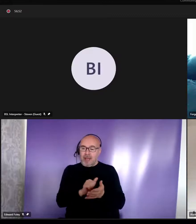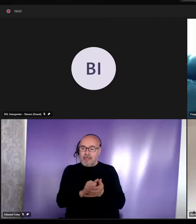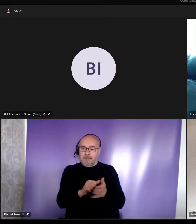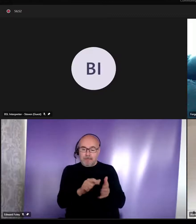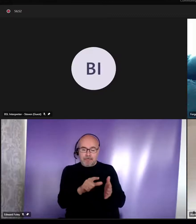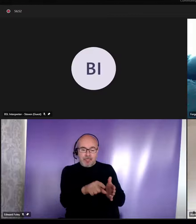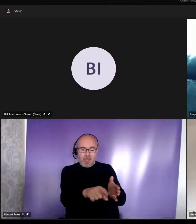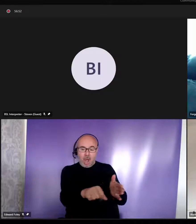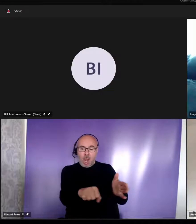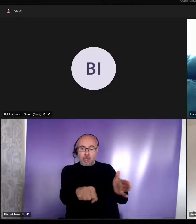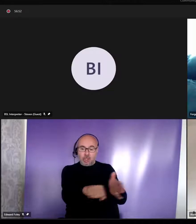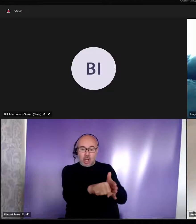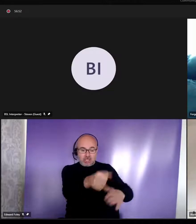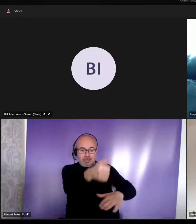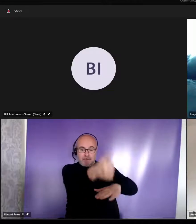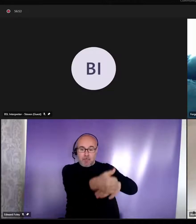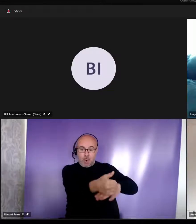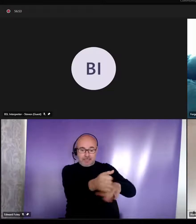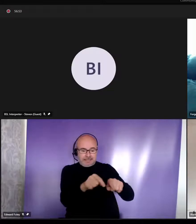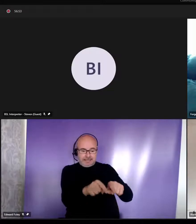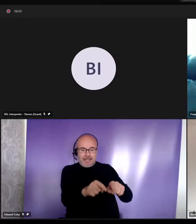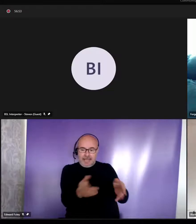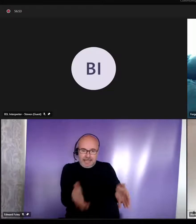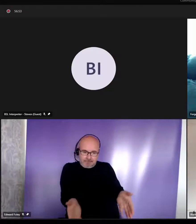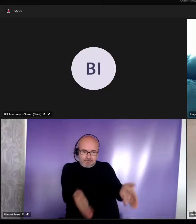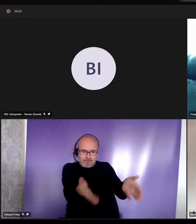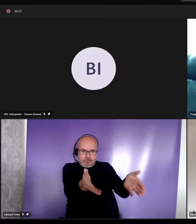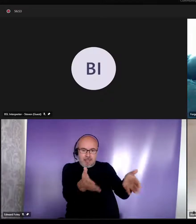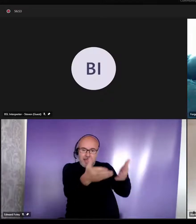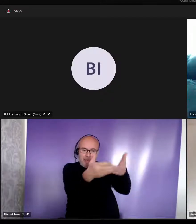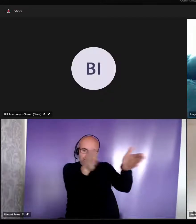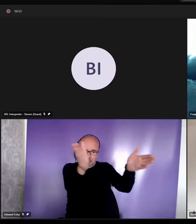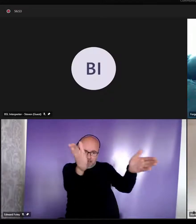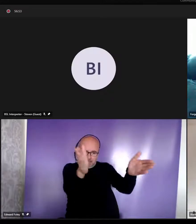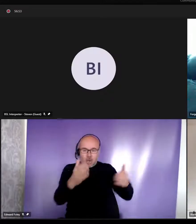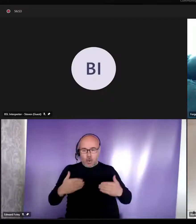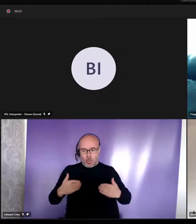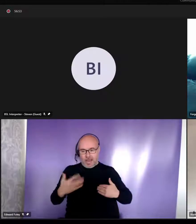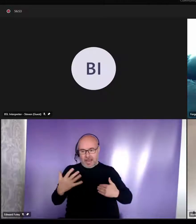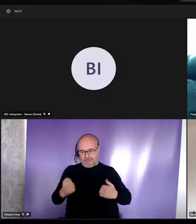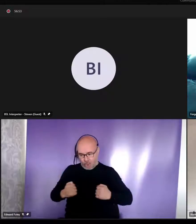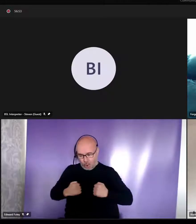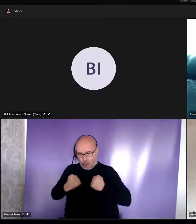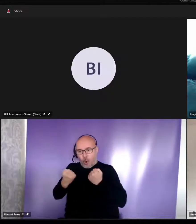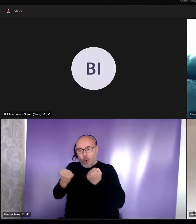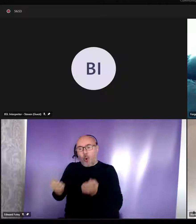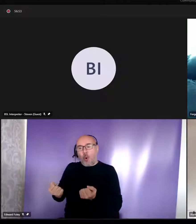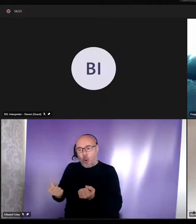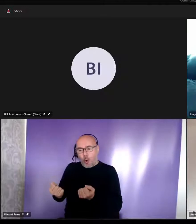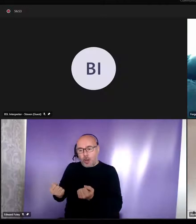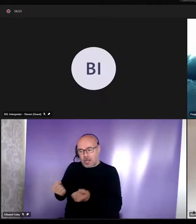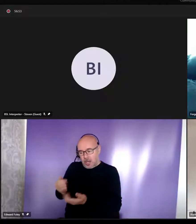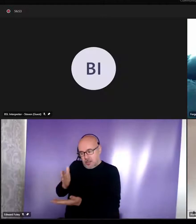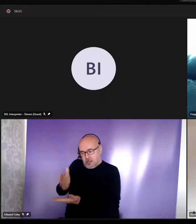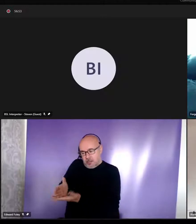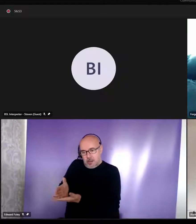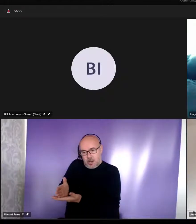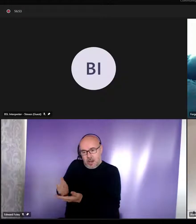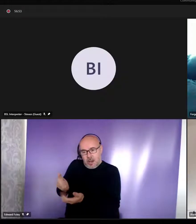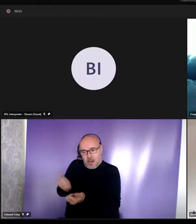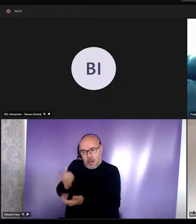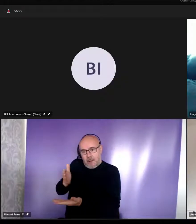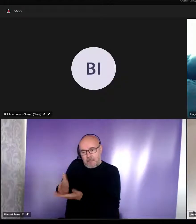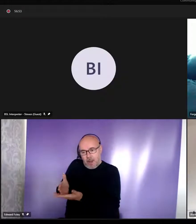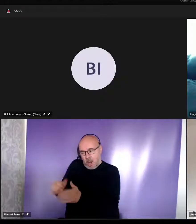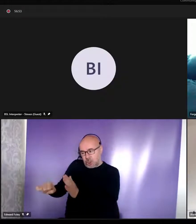available for a general public, and that the council provides its charging points within its depots, within its car parks, rather than using